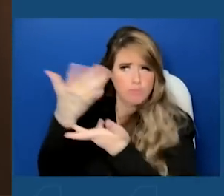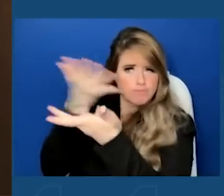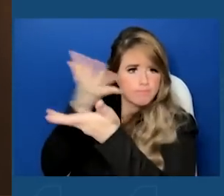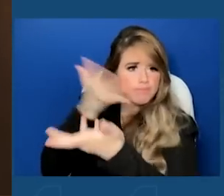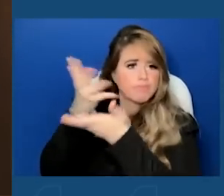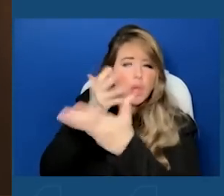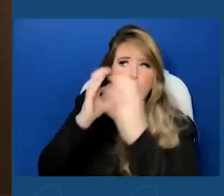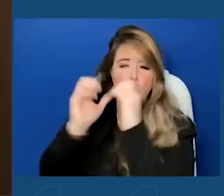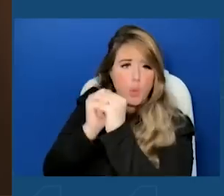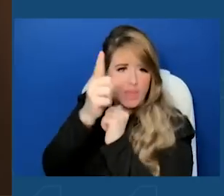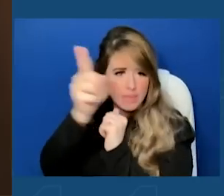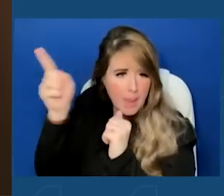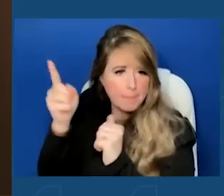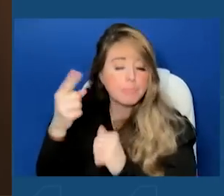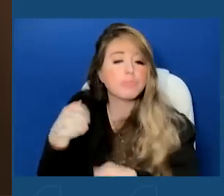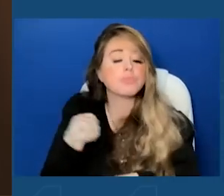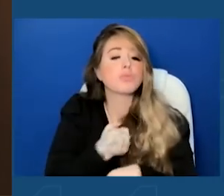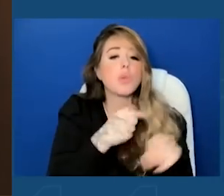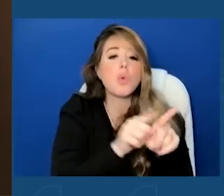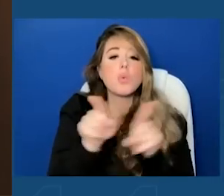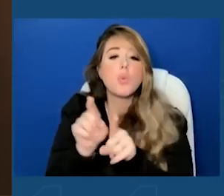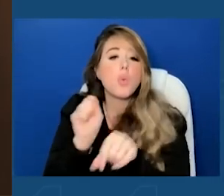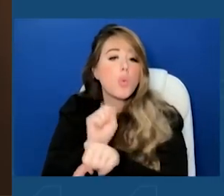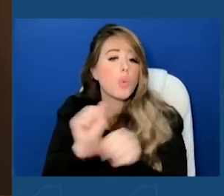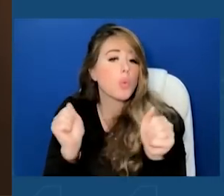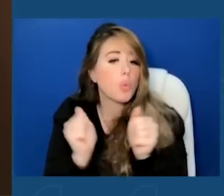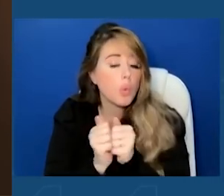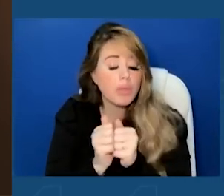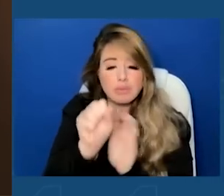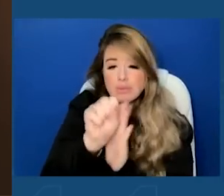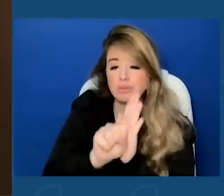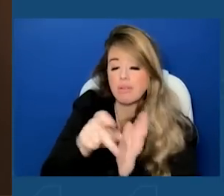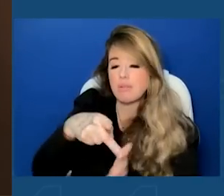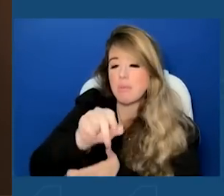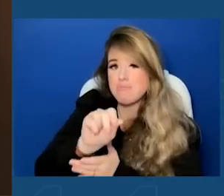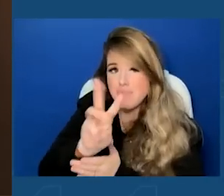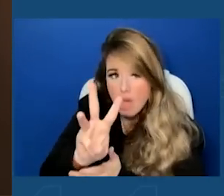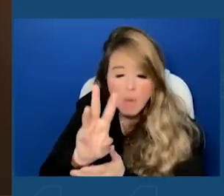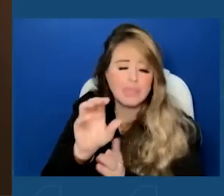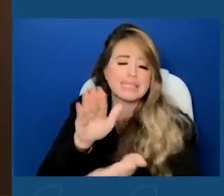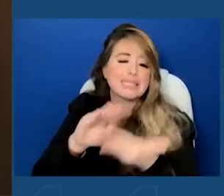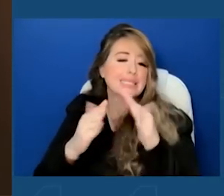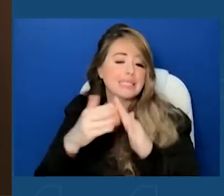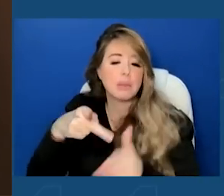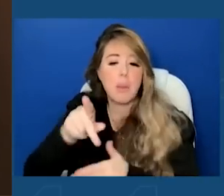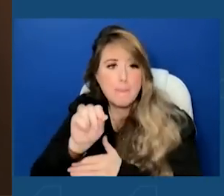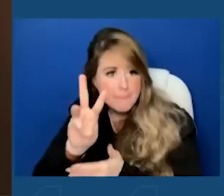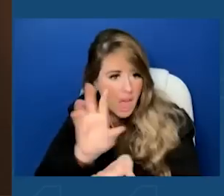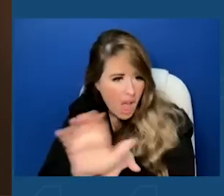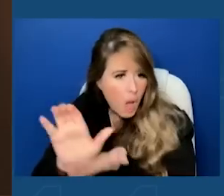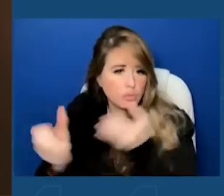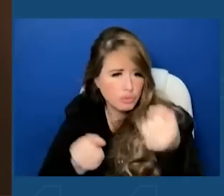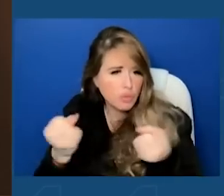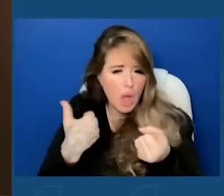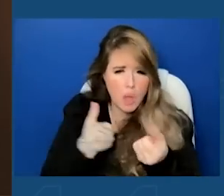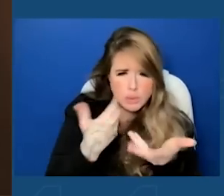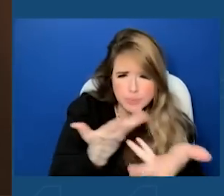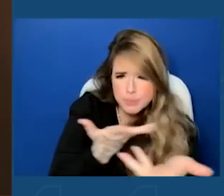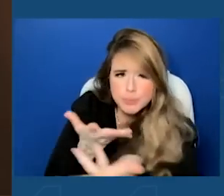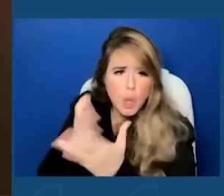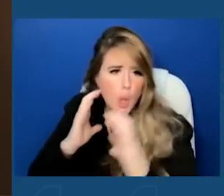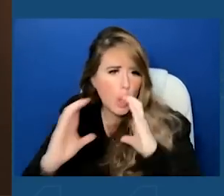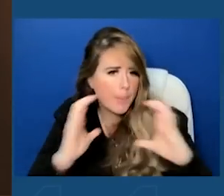but state resources and county support to get to those locations in the city of Buffalo so that we can